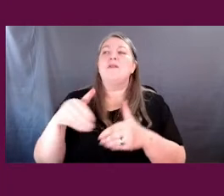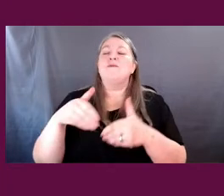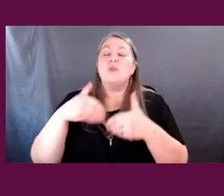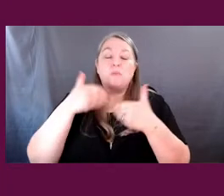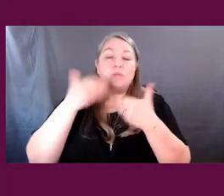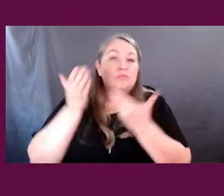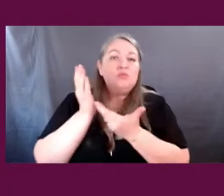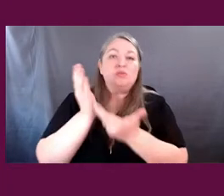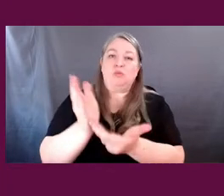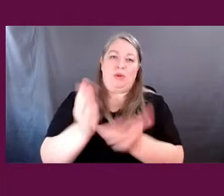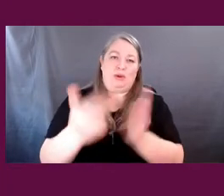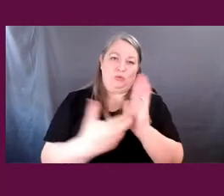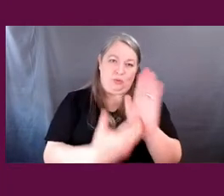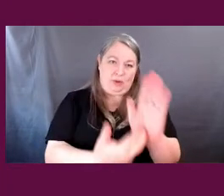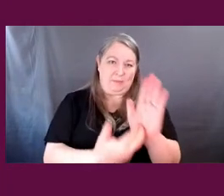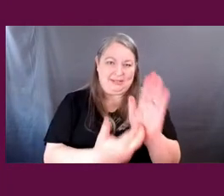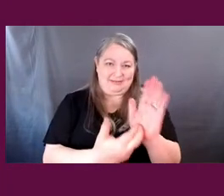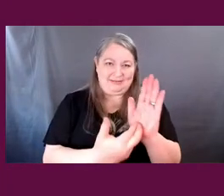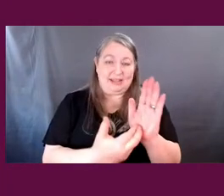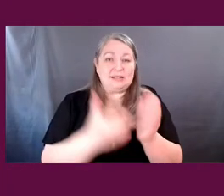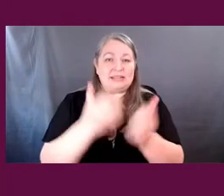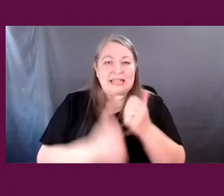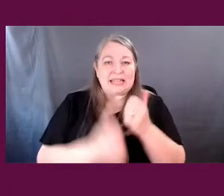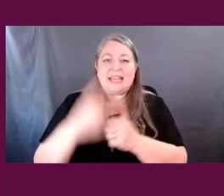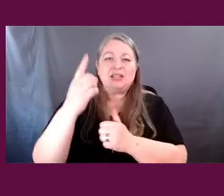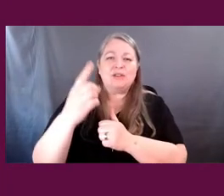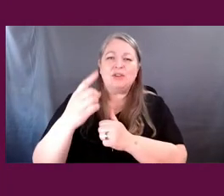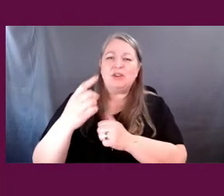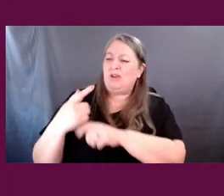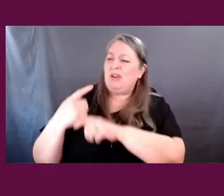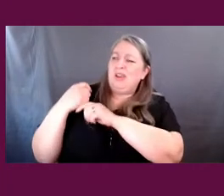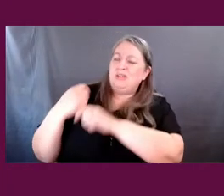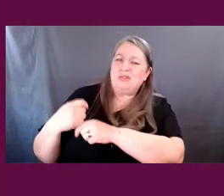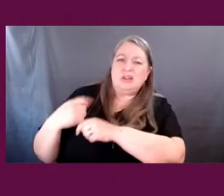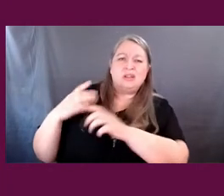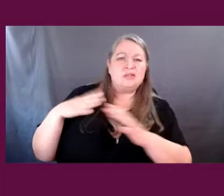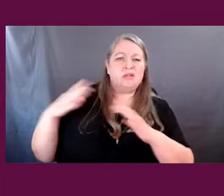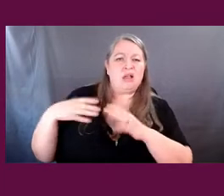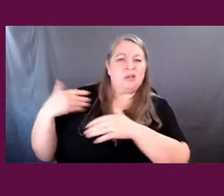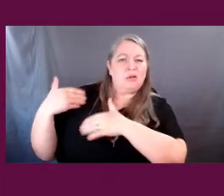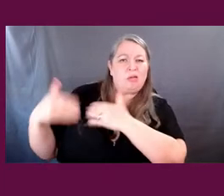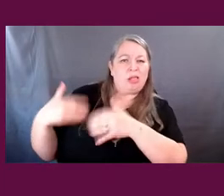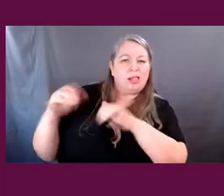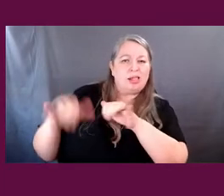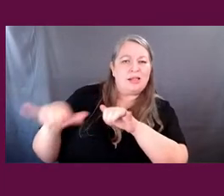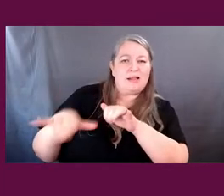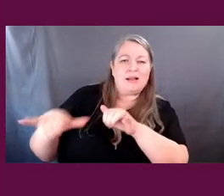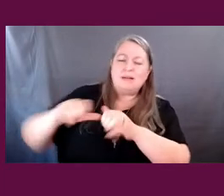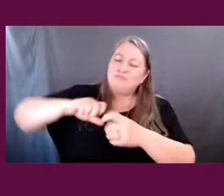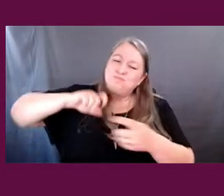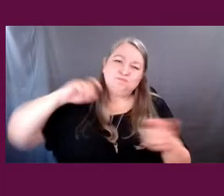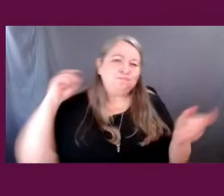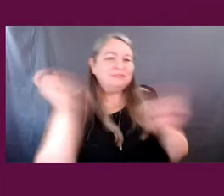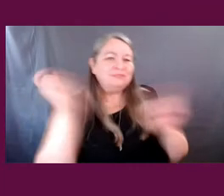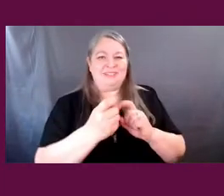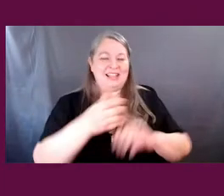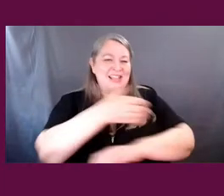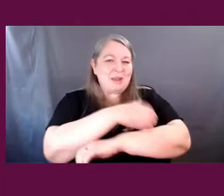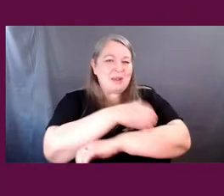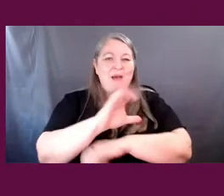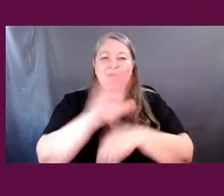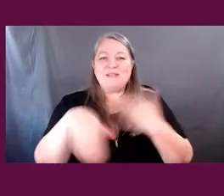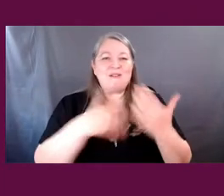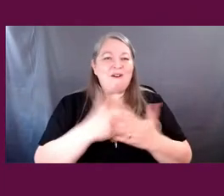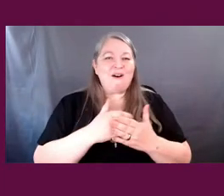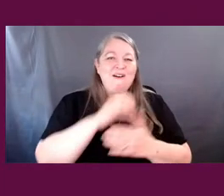representation. Each of you have broken the traditional Hollywood mold to create a new system that empowers all ages, races,